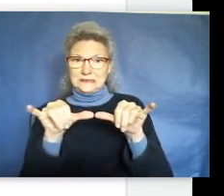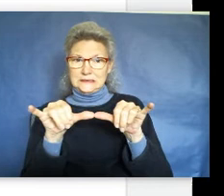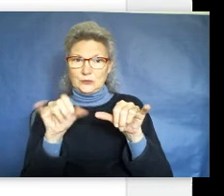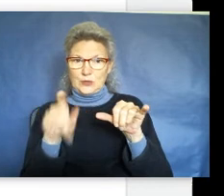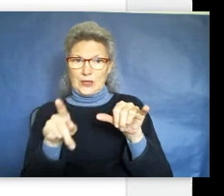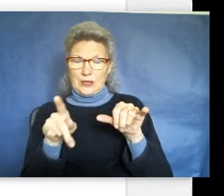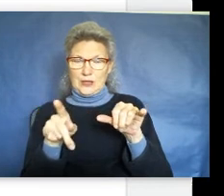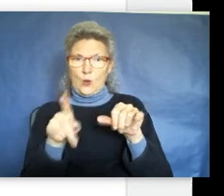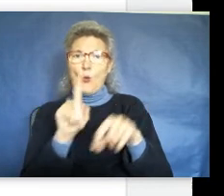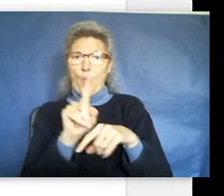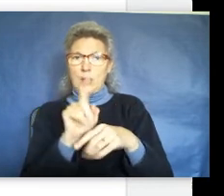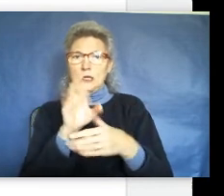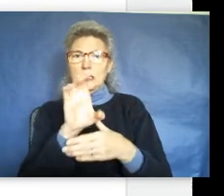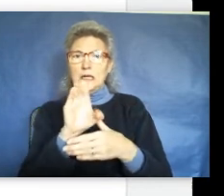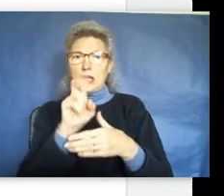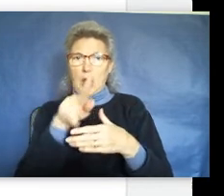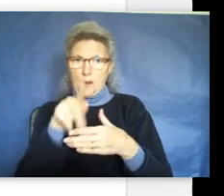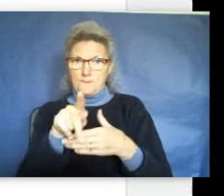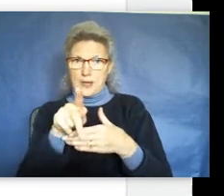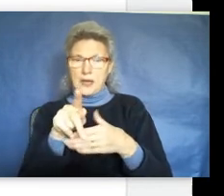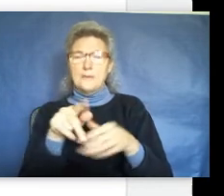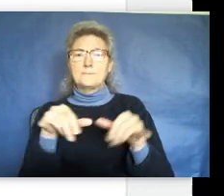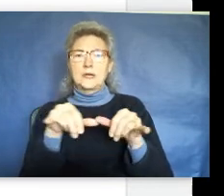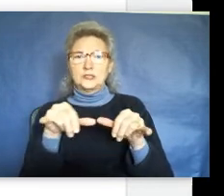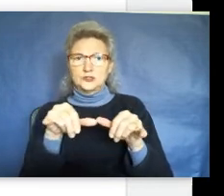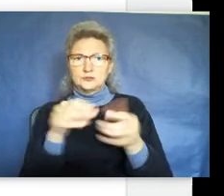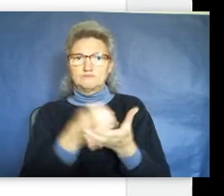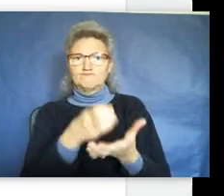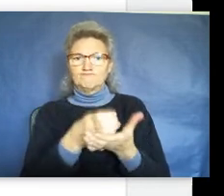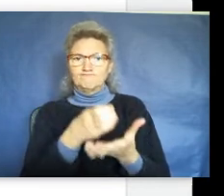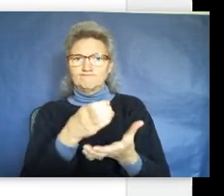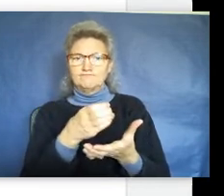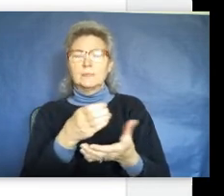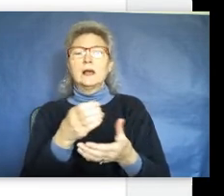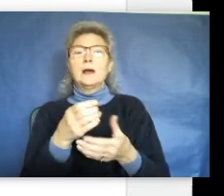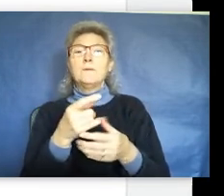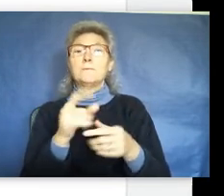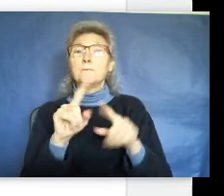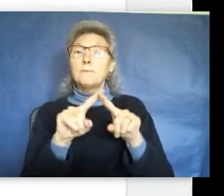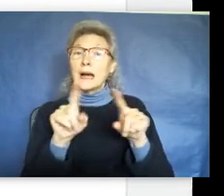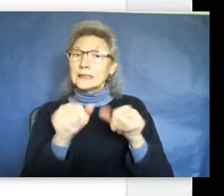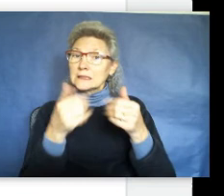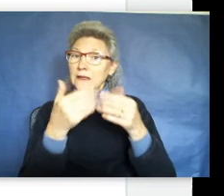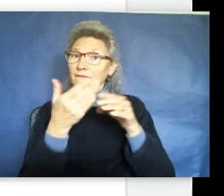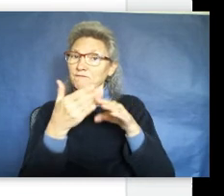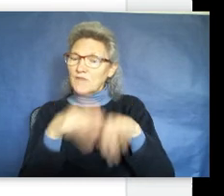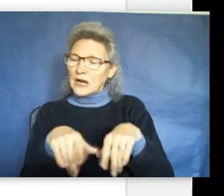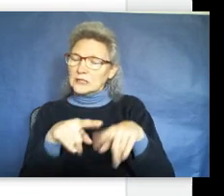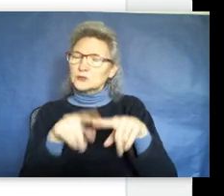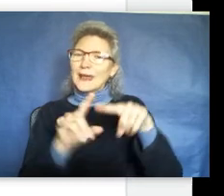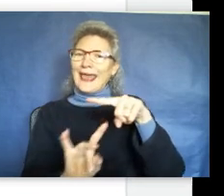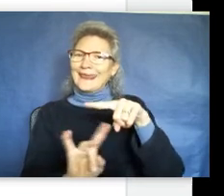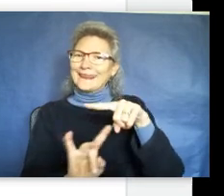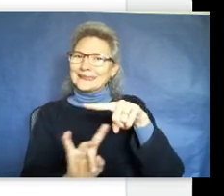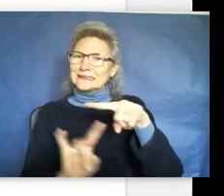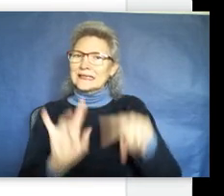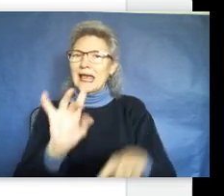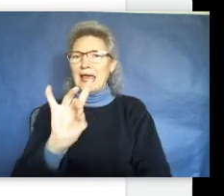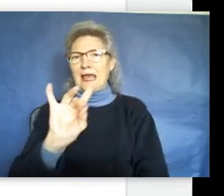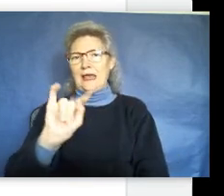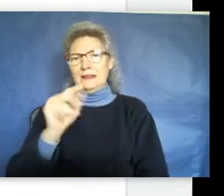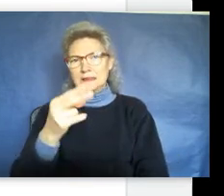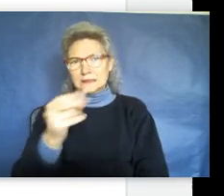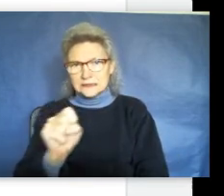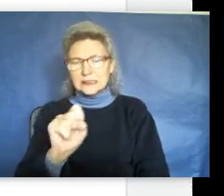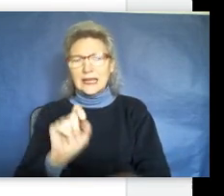Okay, but this time around, I need to break this up into eighths. Okay, so I'm going to break this up into eighths, and I'm actually